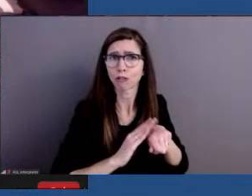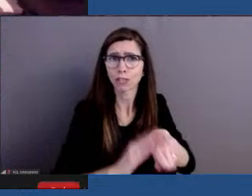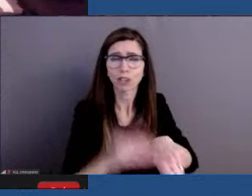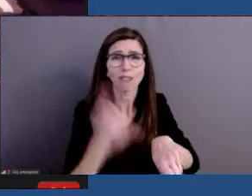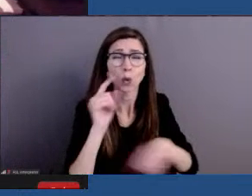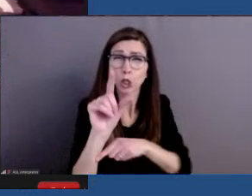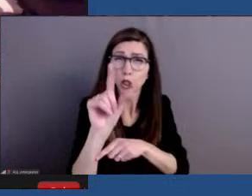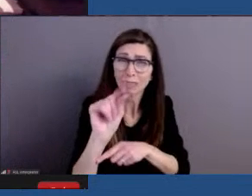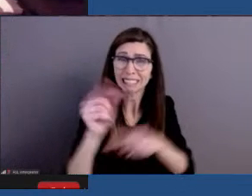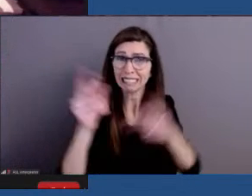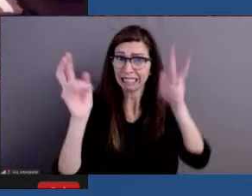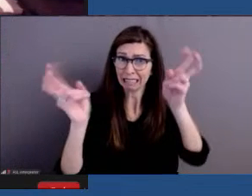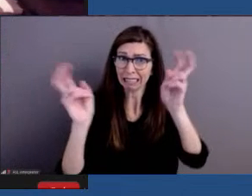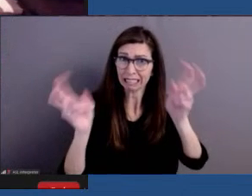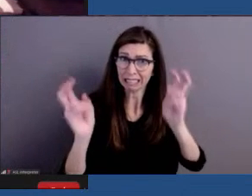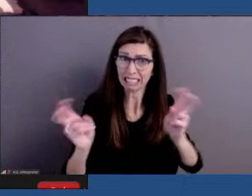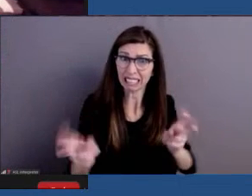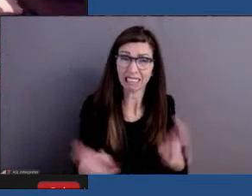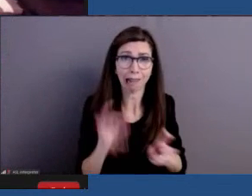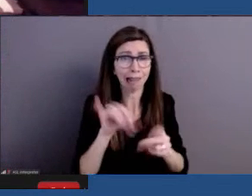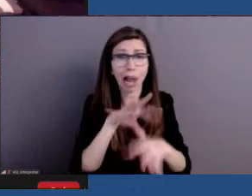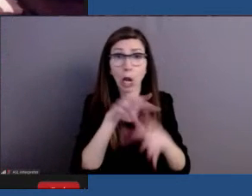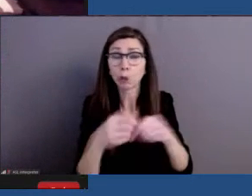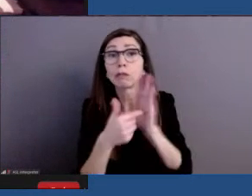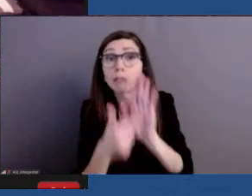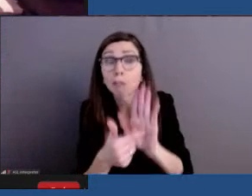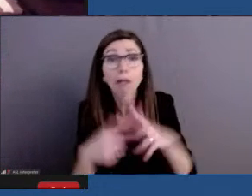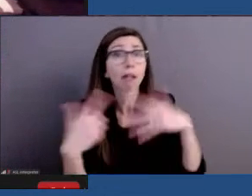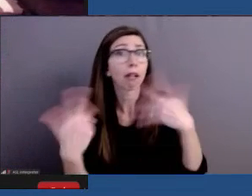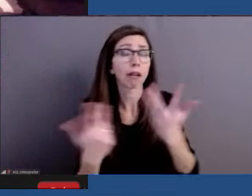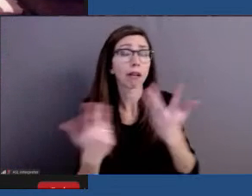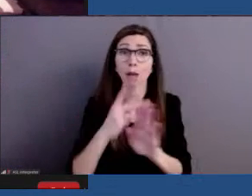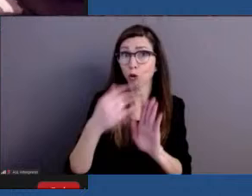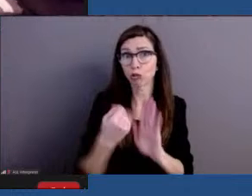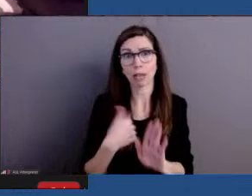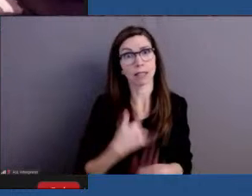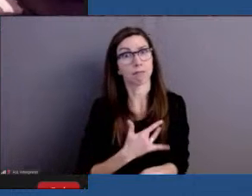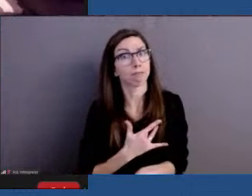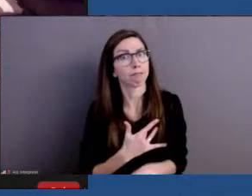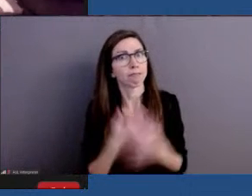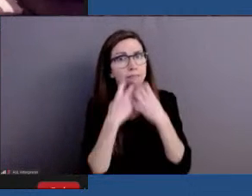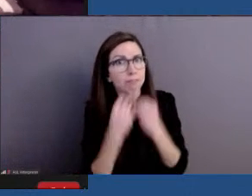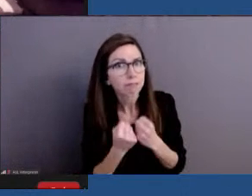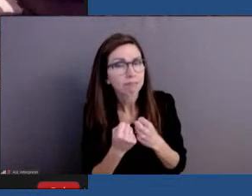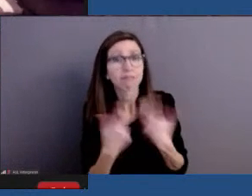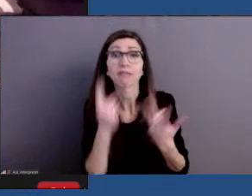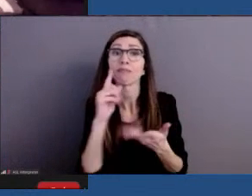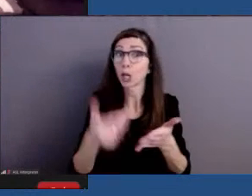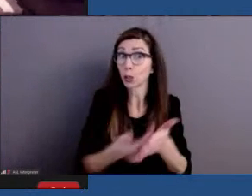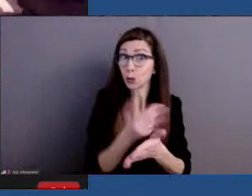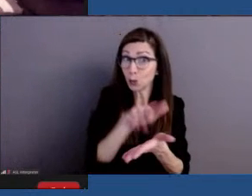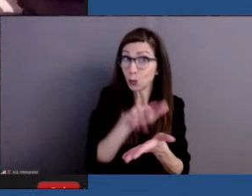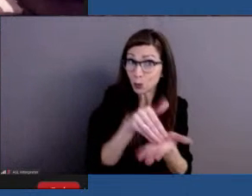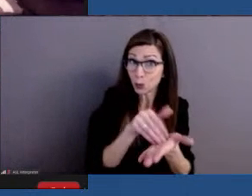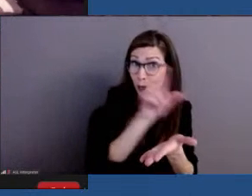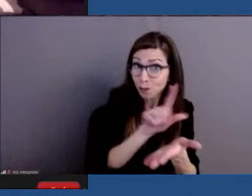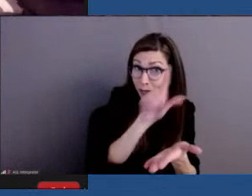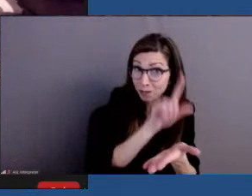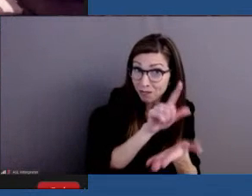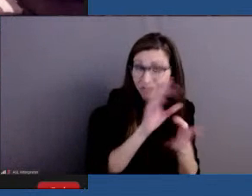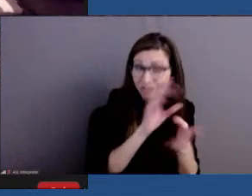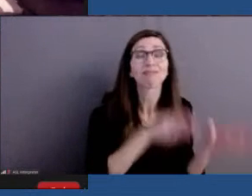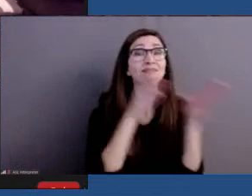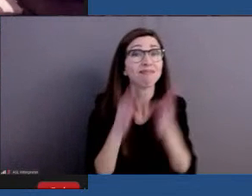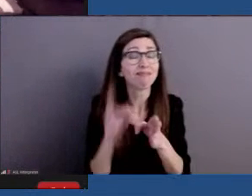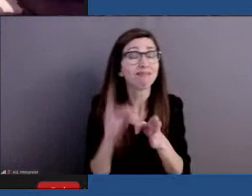items. This includes projects that are close to my heart, like the new Central Library, the Transportation